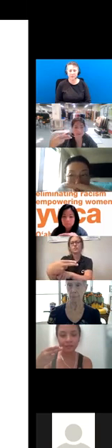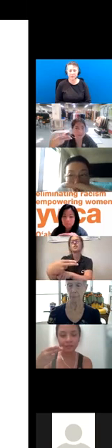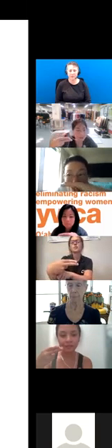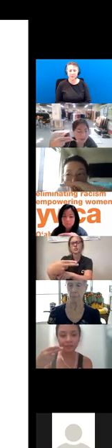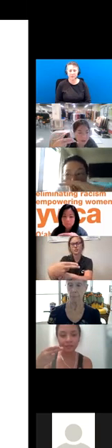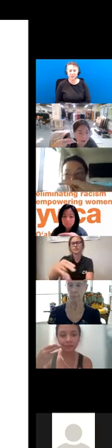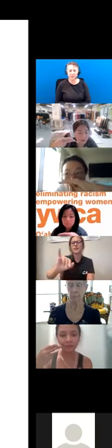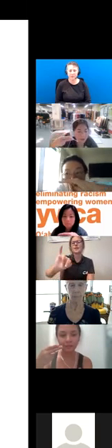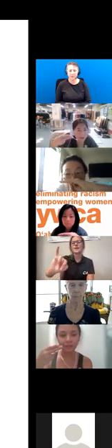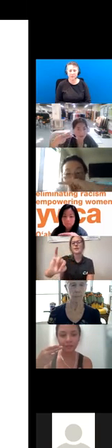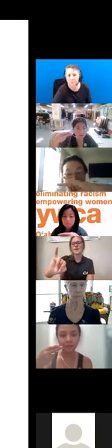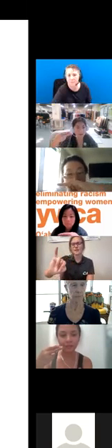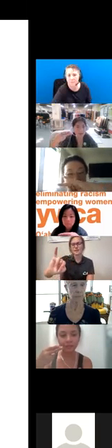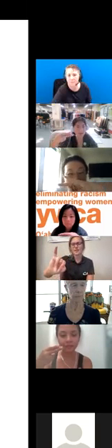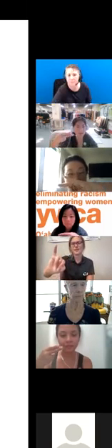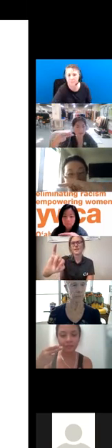finger and H is two.